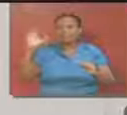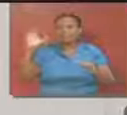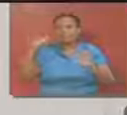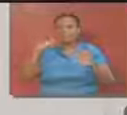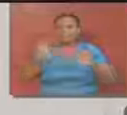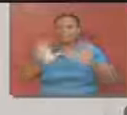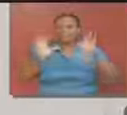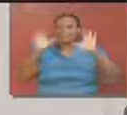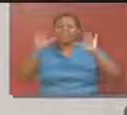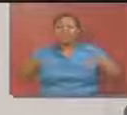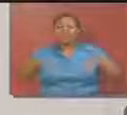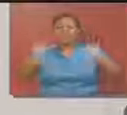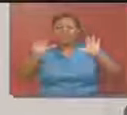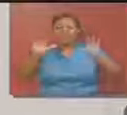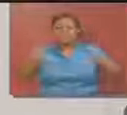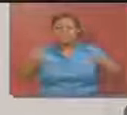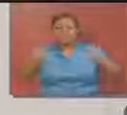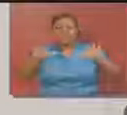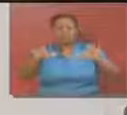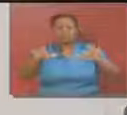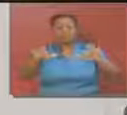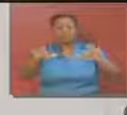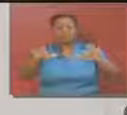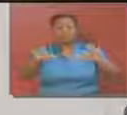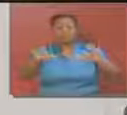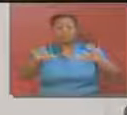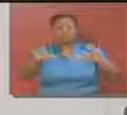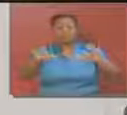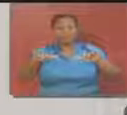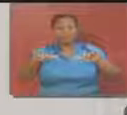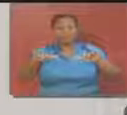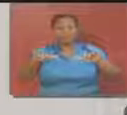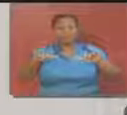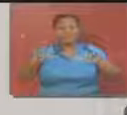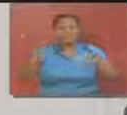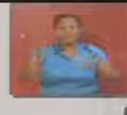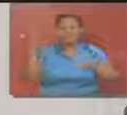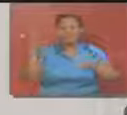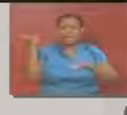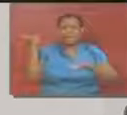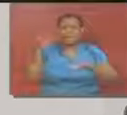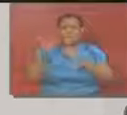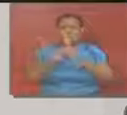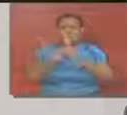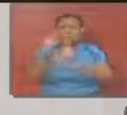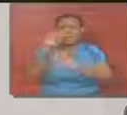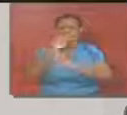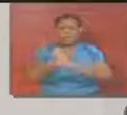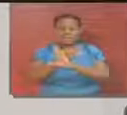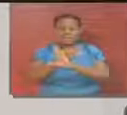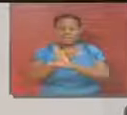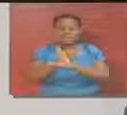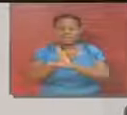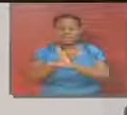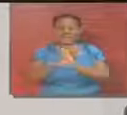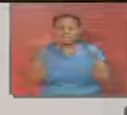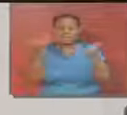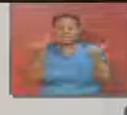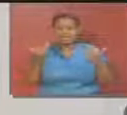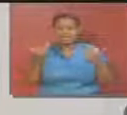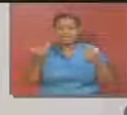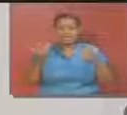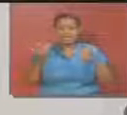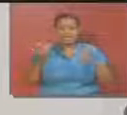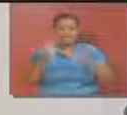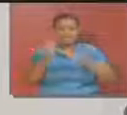as we know, we had our spike August last year. Jamaica is now having their increased cases, and Barbados had theirs.